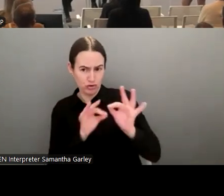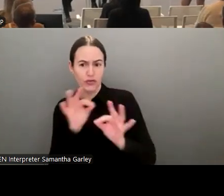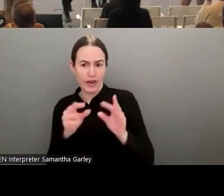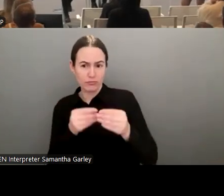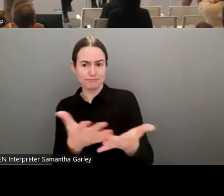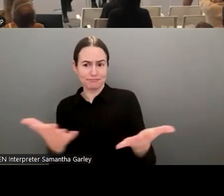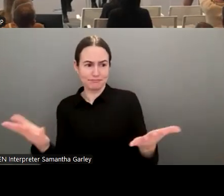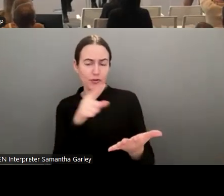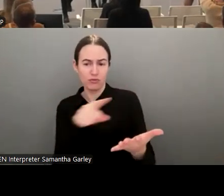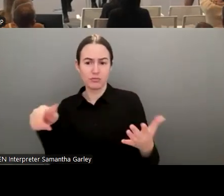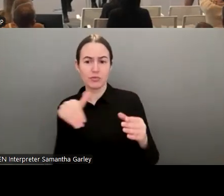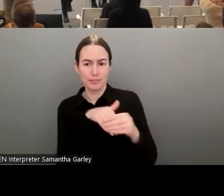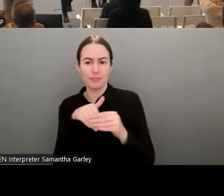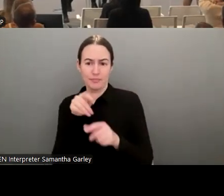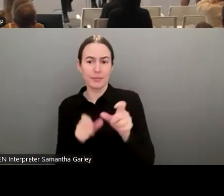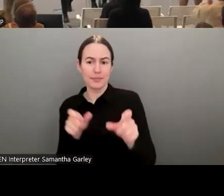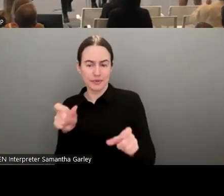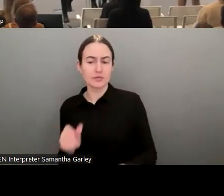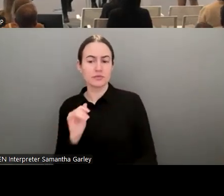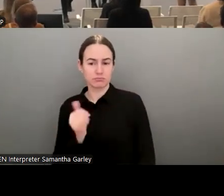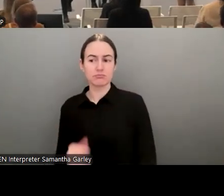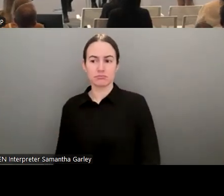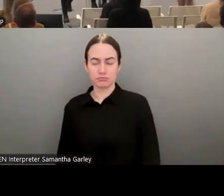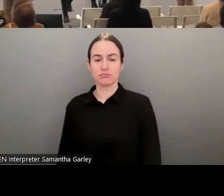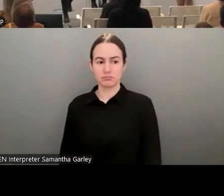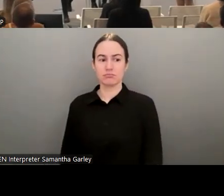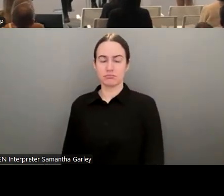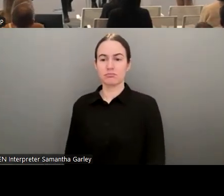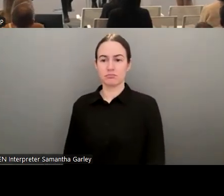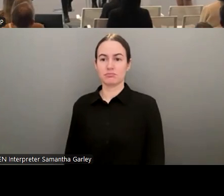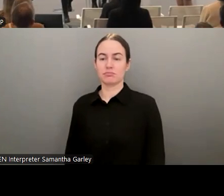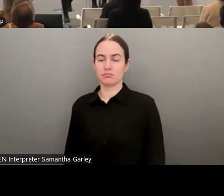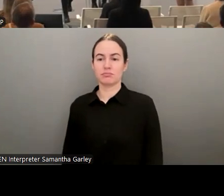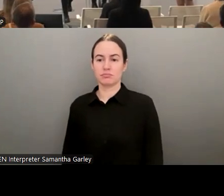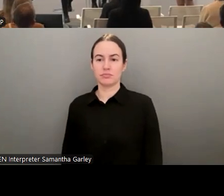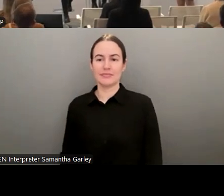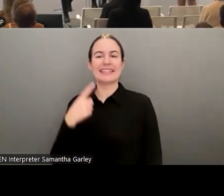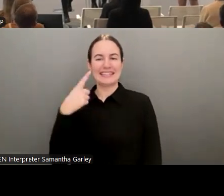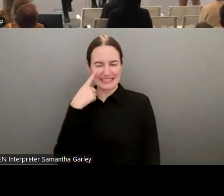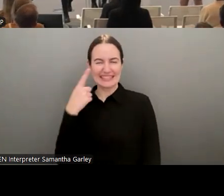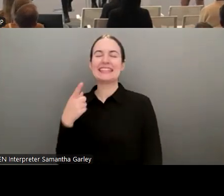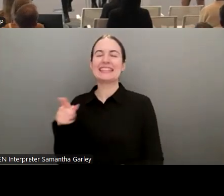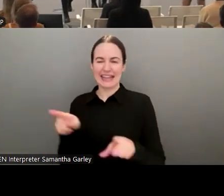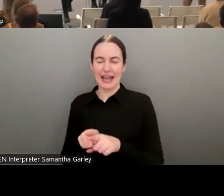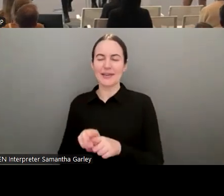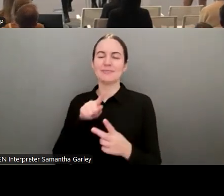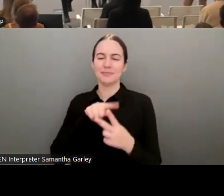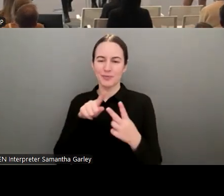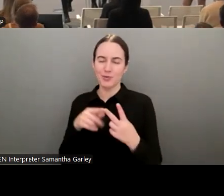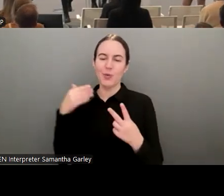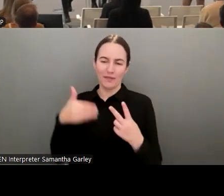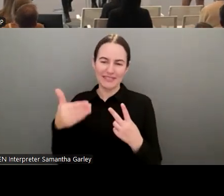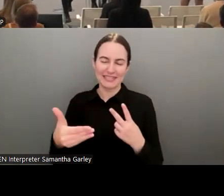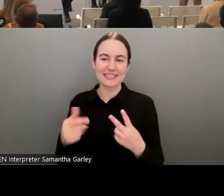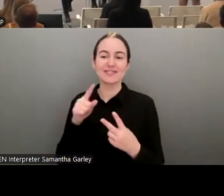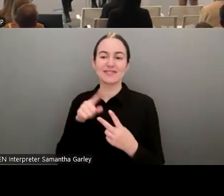and it's interesting that we always get, it's kind of two things that always go back, or come back to us. It's one